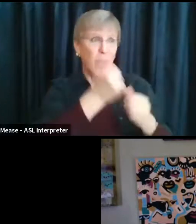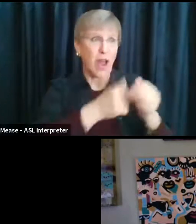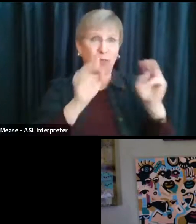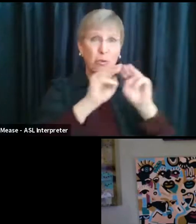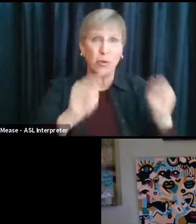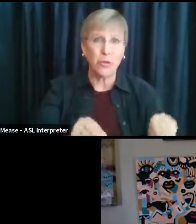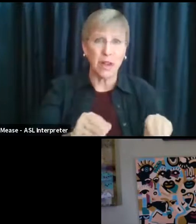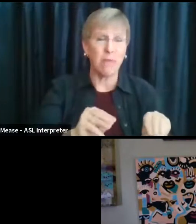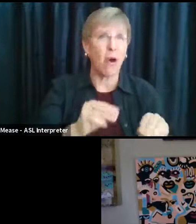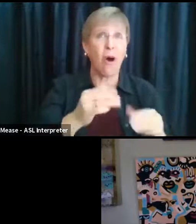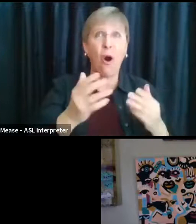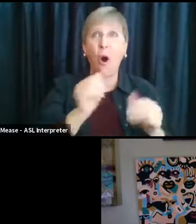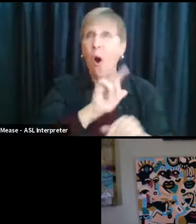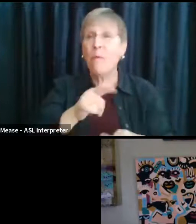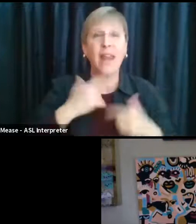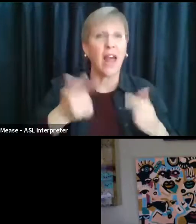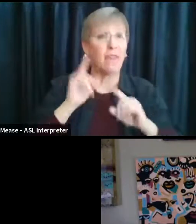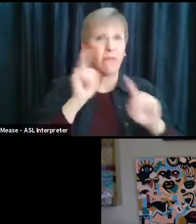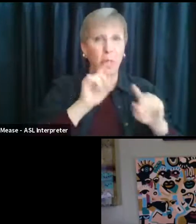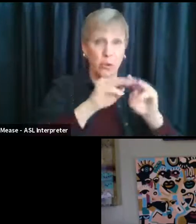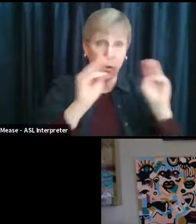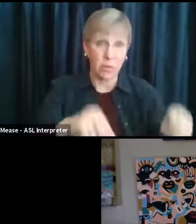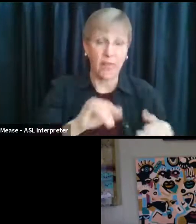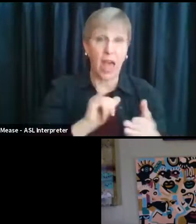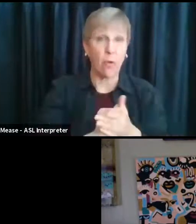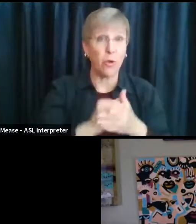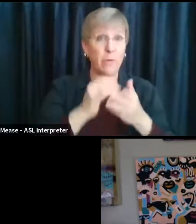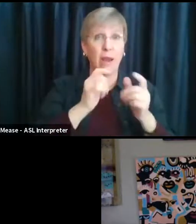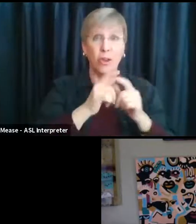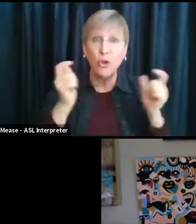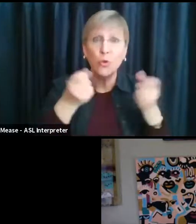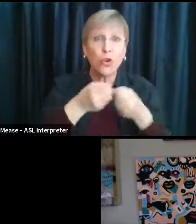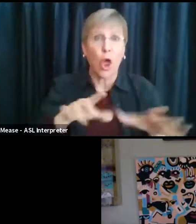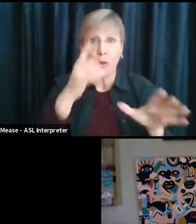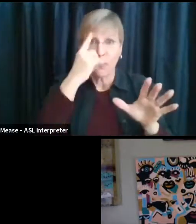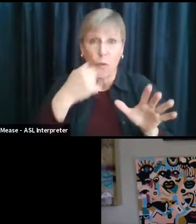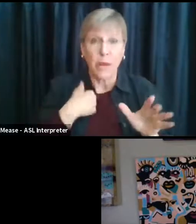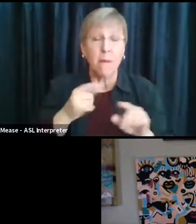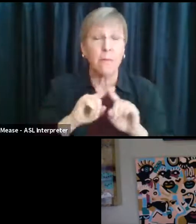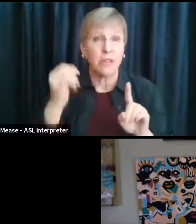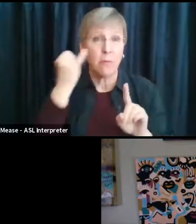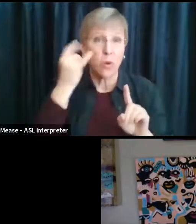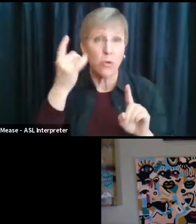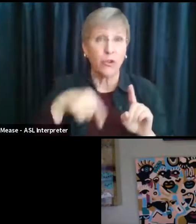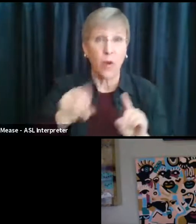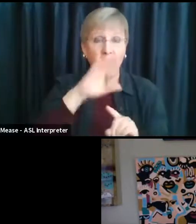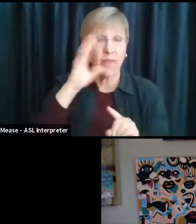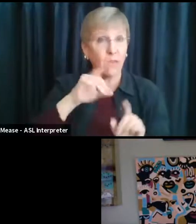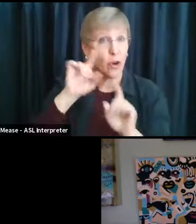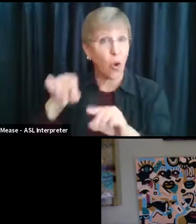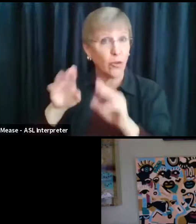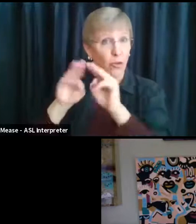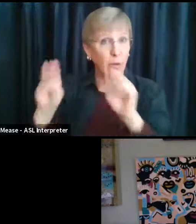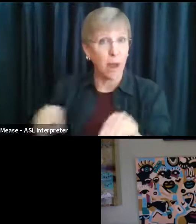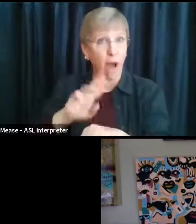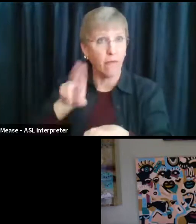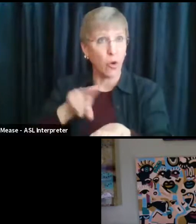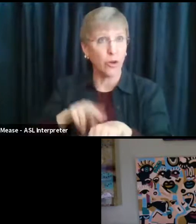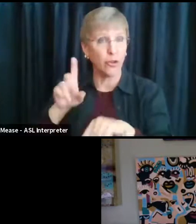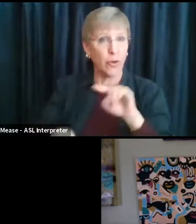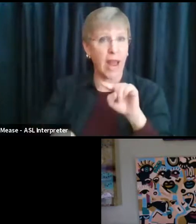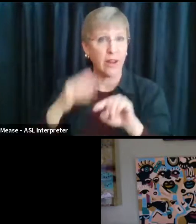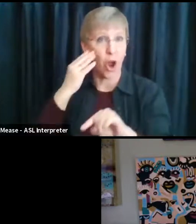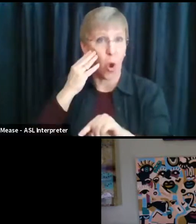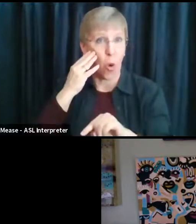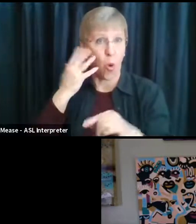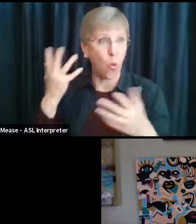my life, it would be a big loss for me. But if you have never been to a museum, of course you can't know